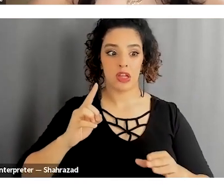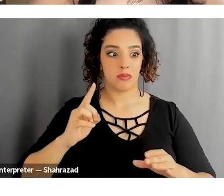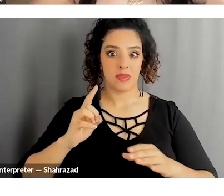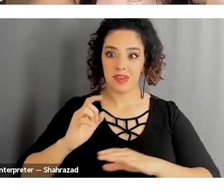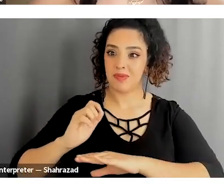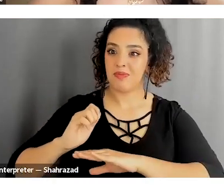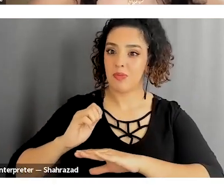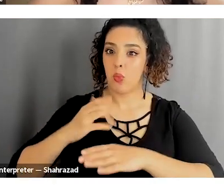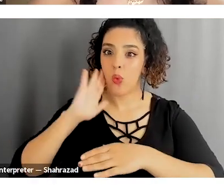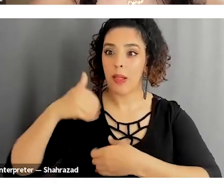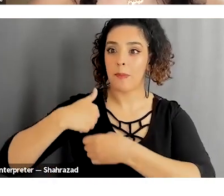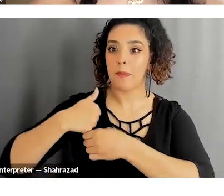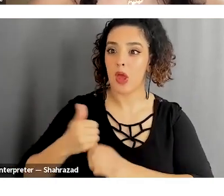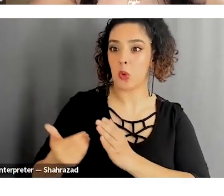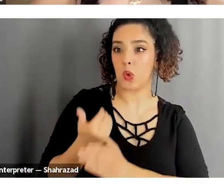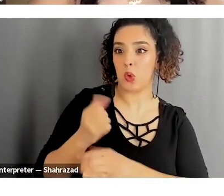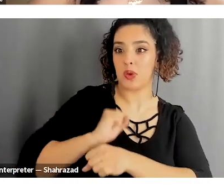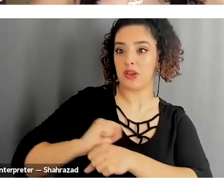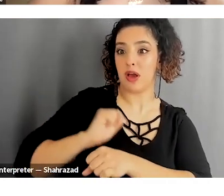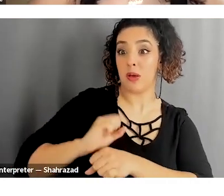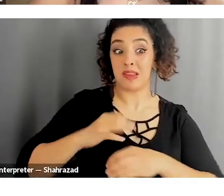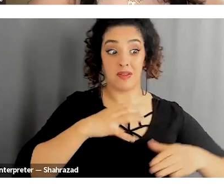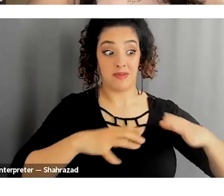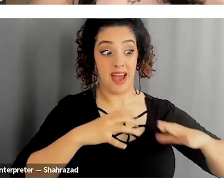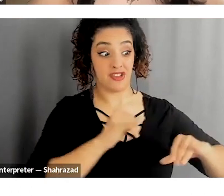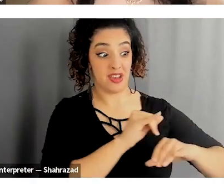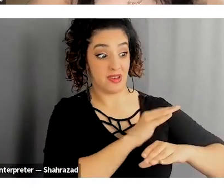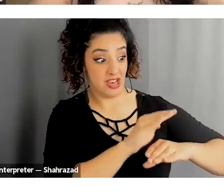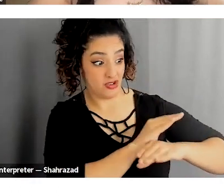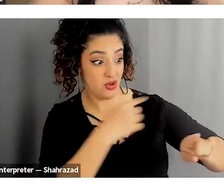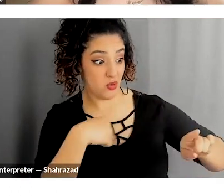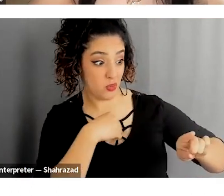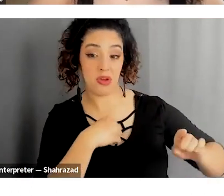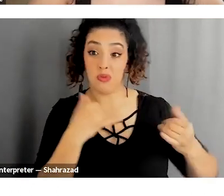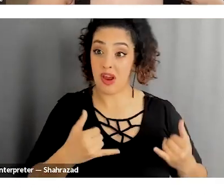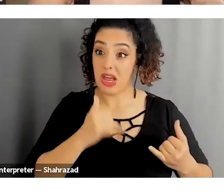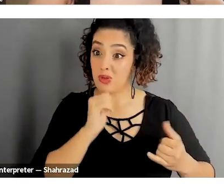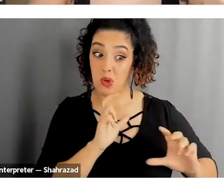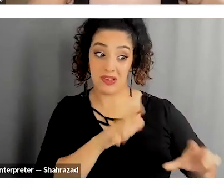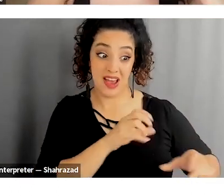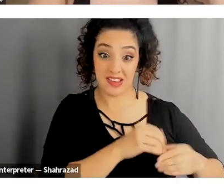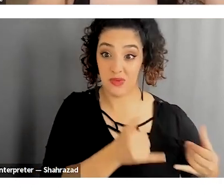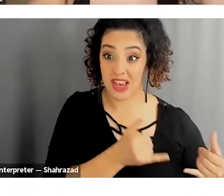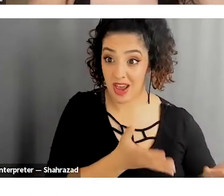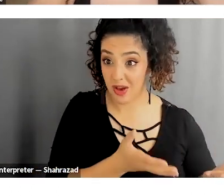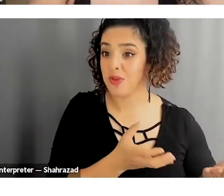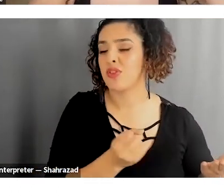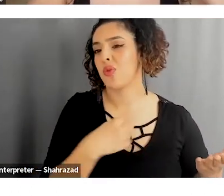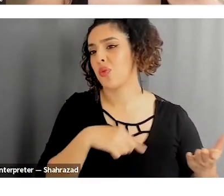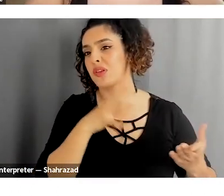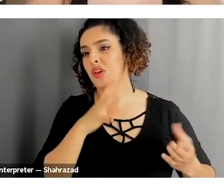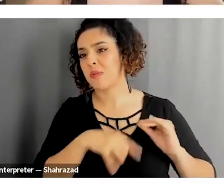jobs, if you will, in the fashion industry that we don't necessarily invest in at all. I mean, we're not talking about scale